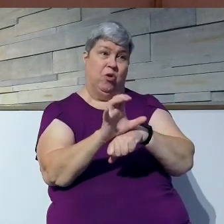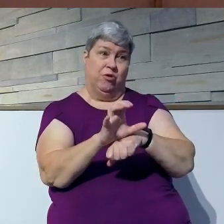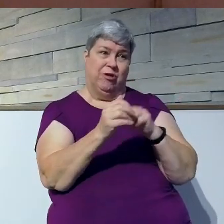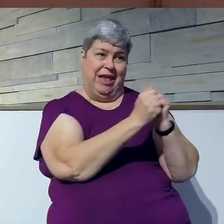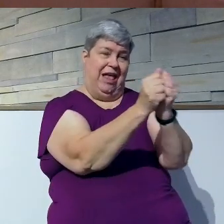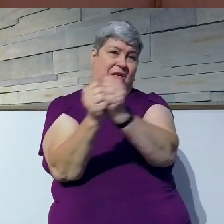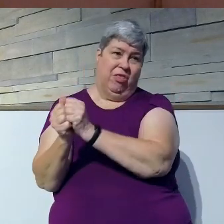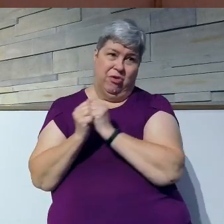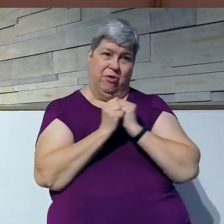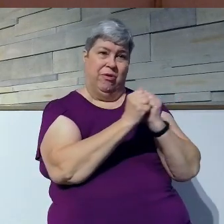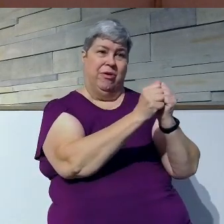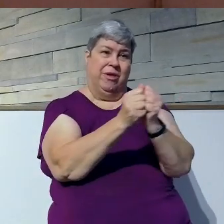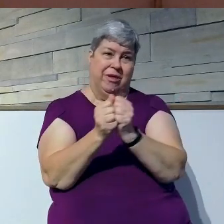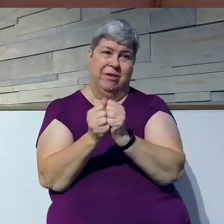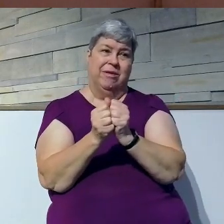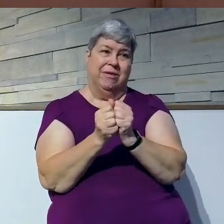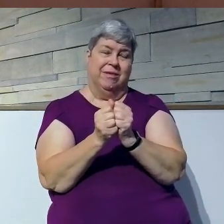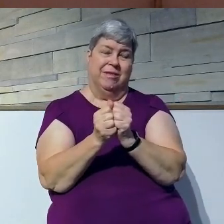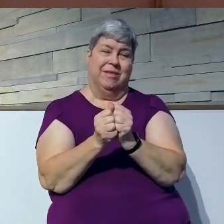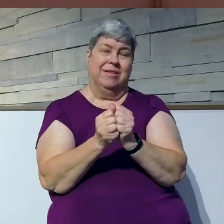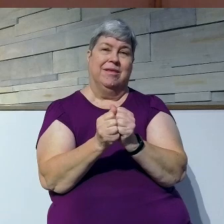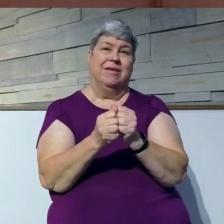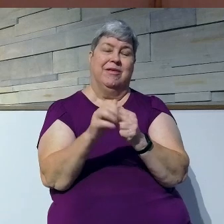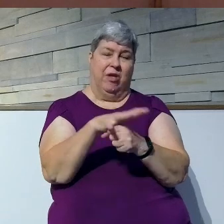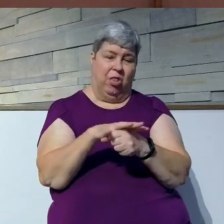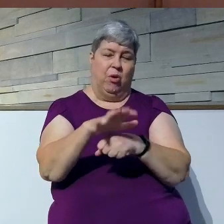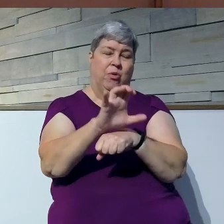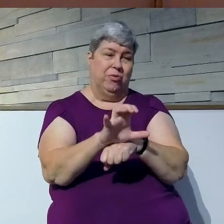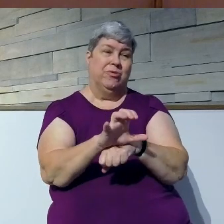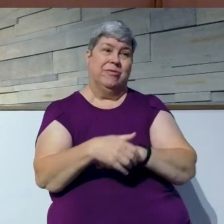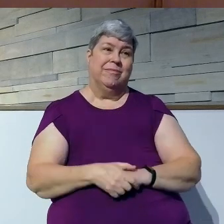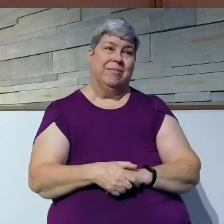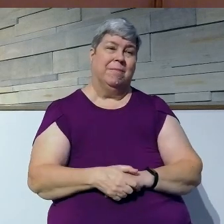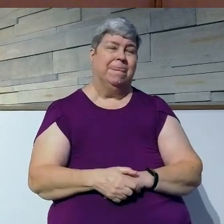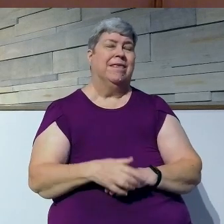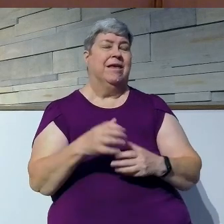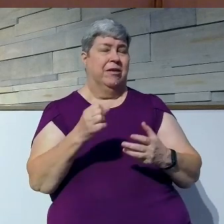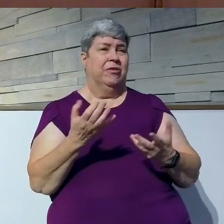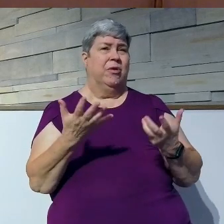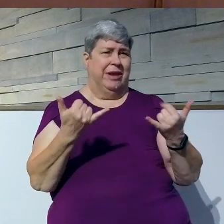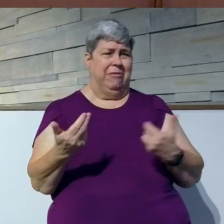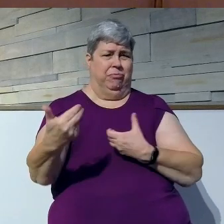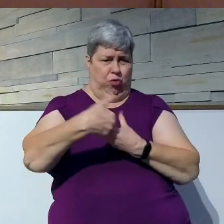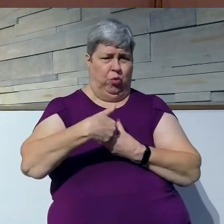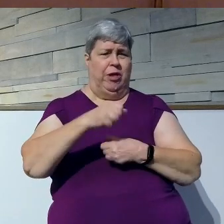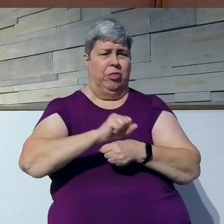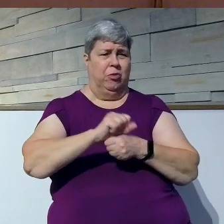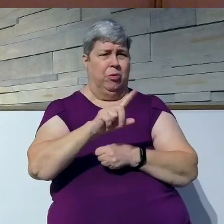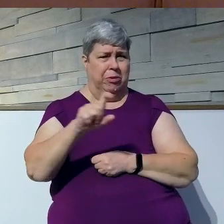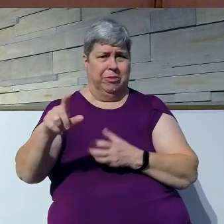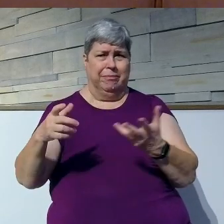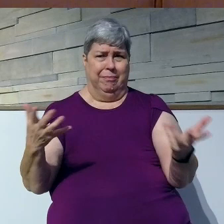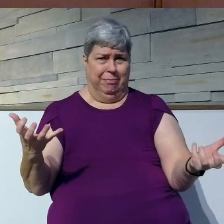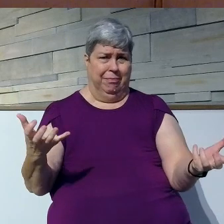Church, as a local community of faith. So folks, join the work. That's what we want